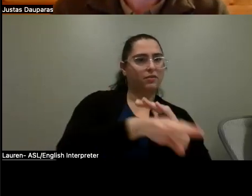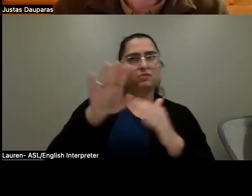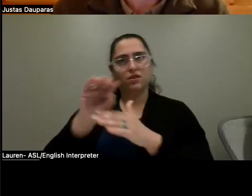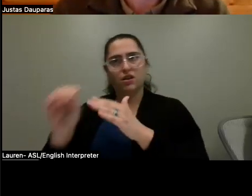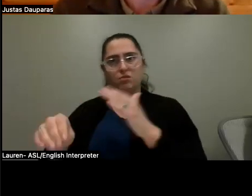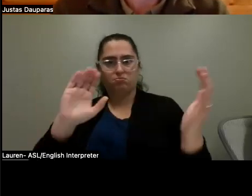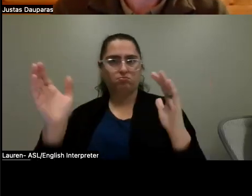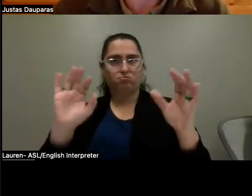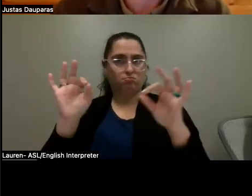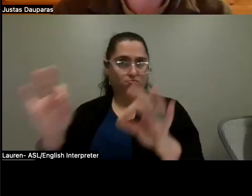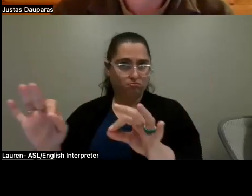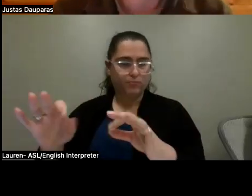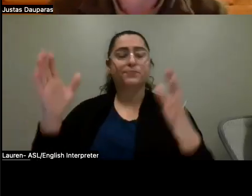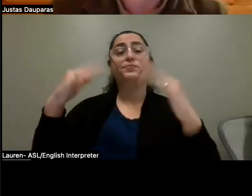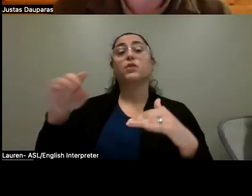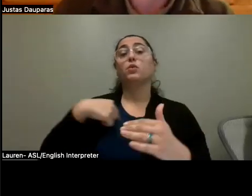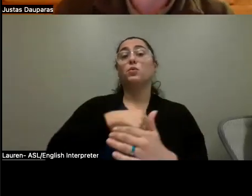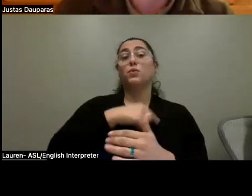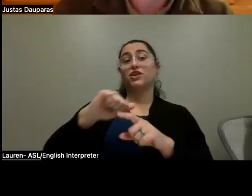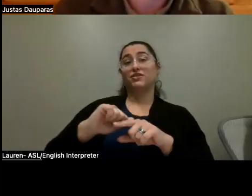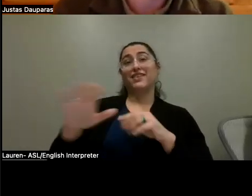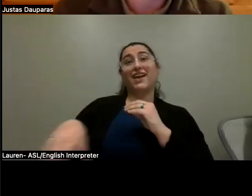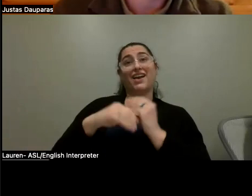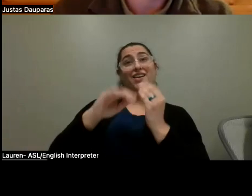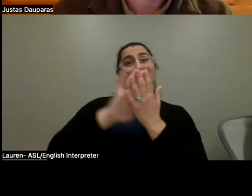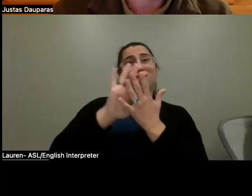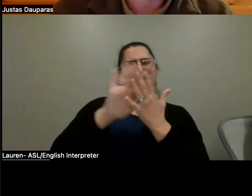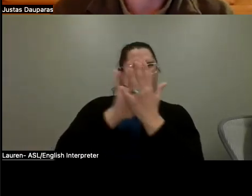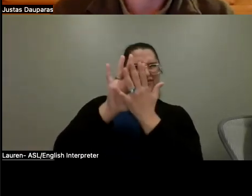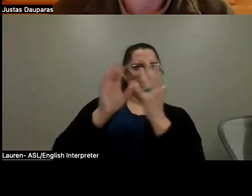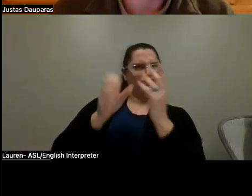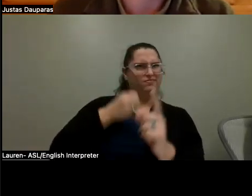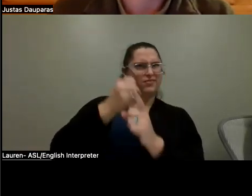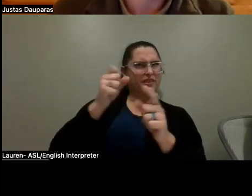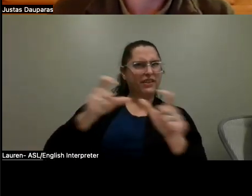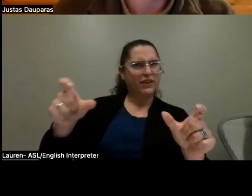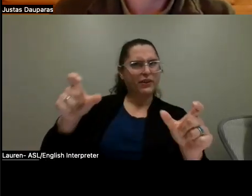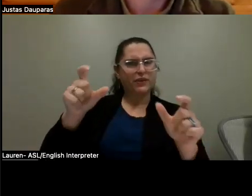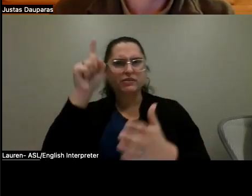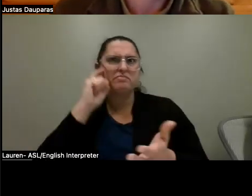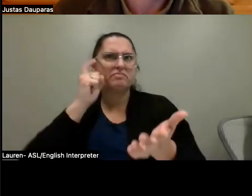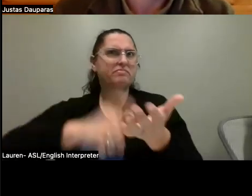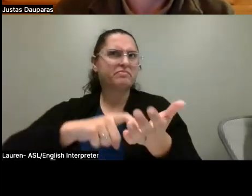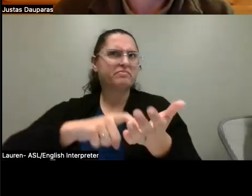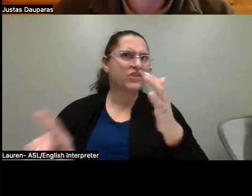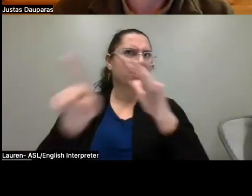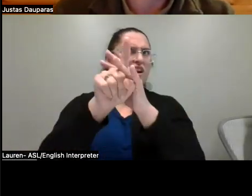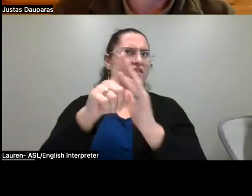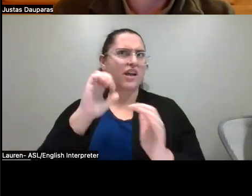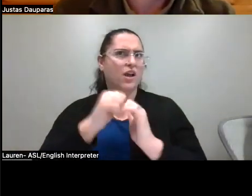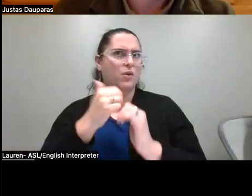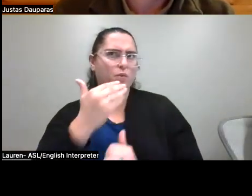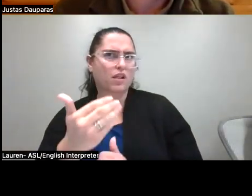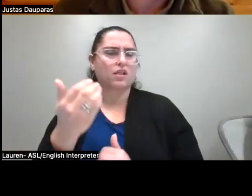we trained with noise, so we can see how does the noise affect sequence recovery, and also how does it affect AlphaFold success rate. So that's quite interesting